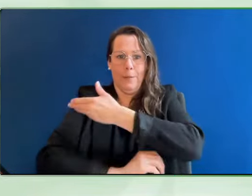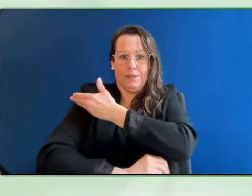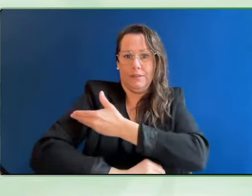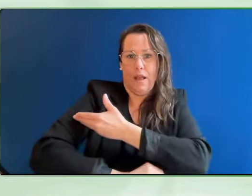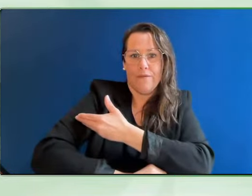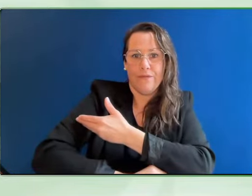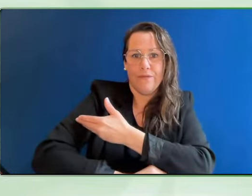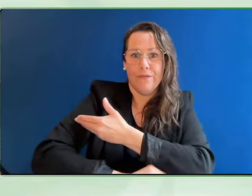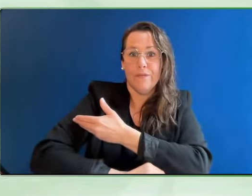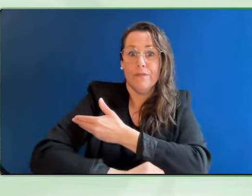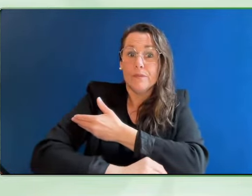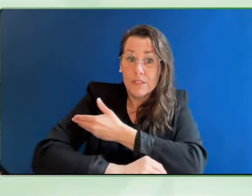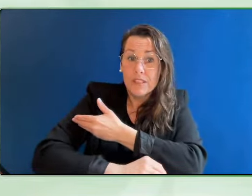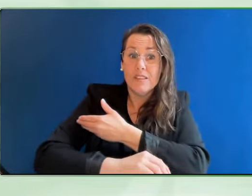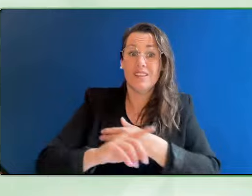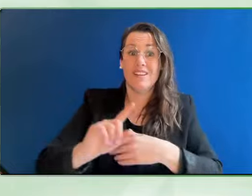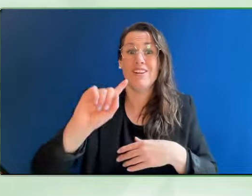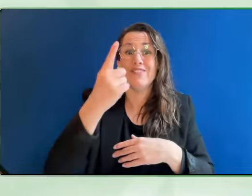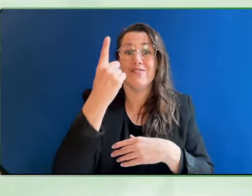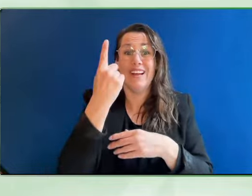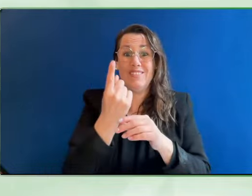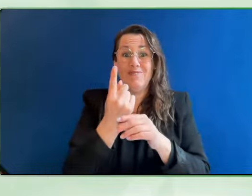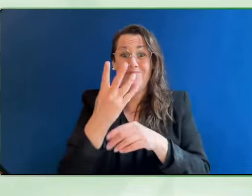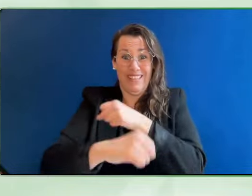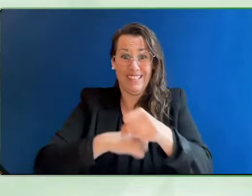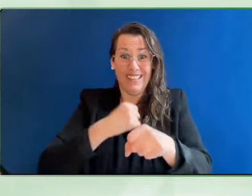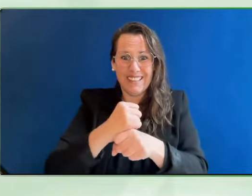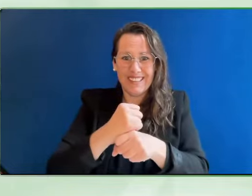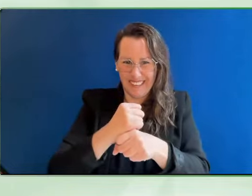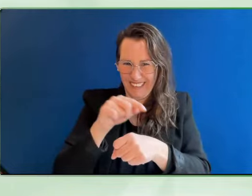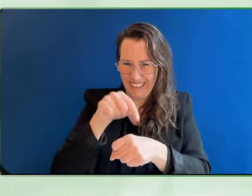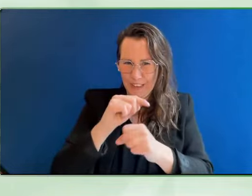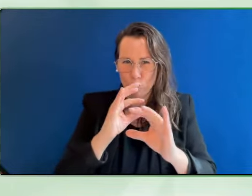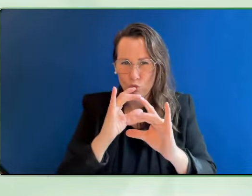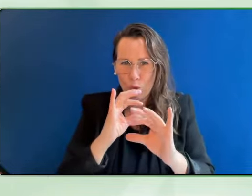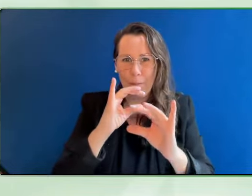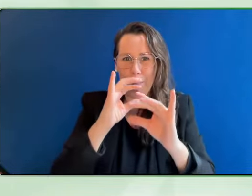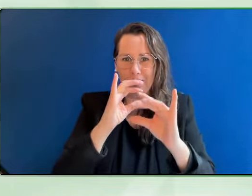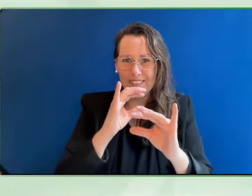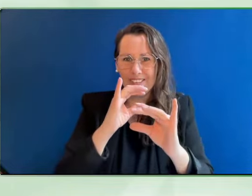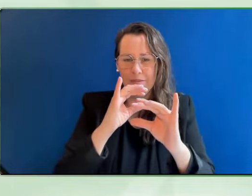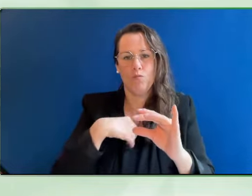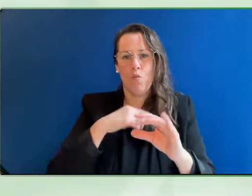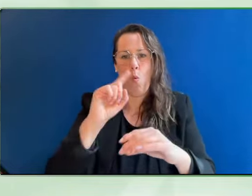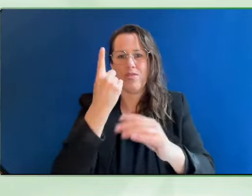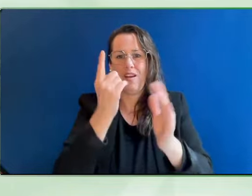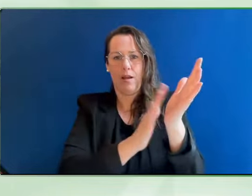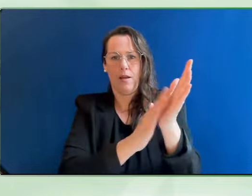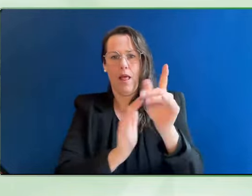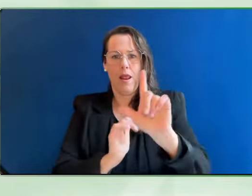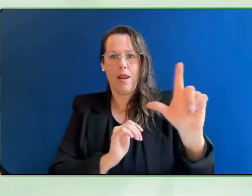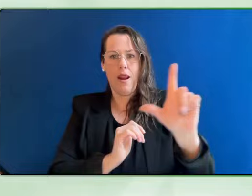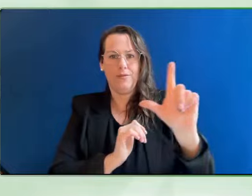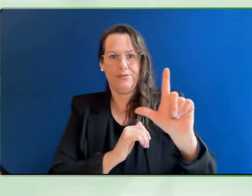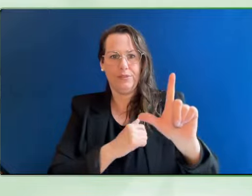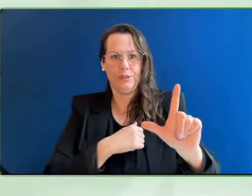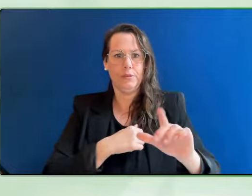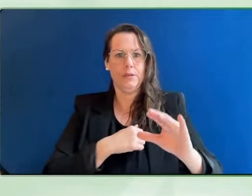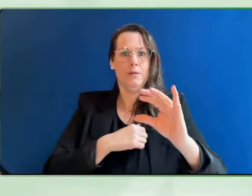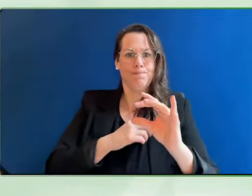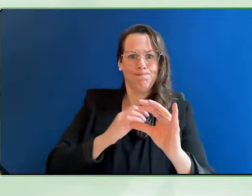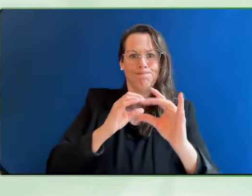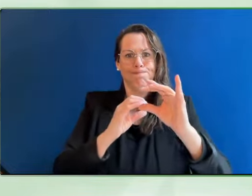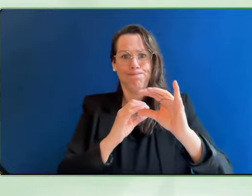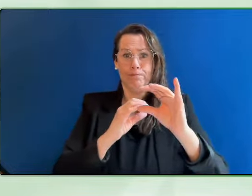I really liked the trumpet because it fits to many different genres. So you can go to like a Santana concert and have a horn section,